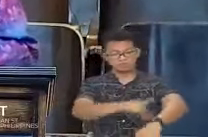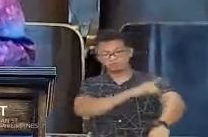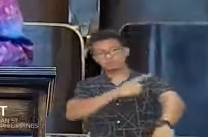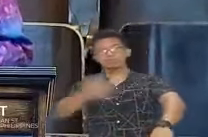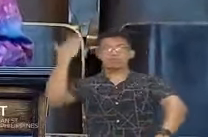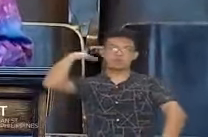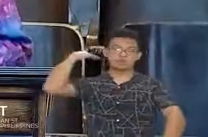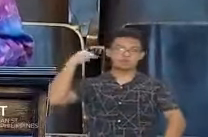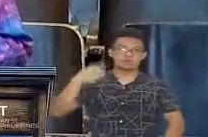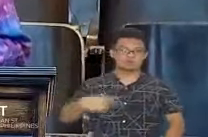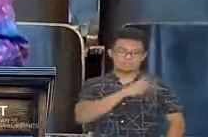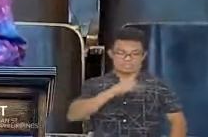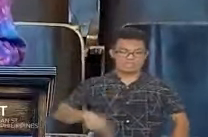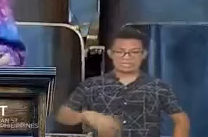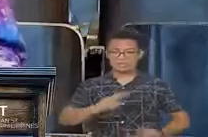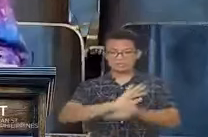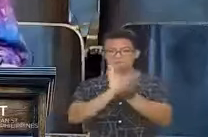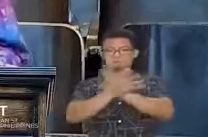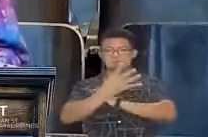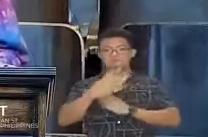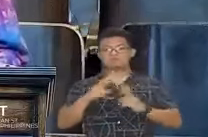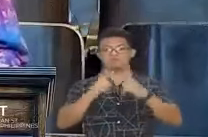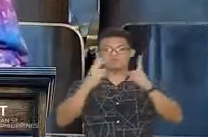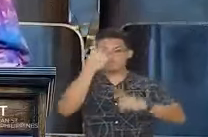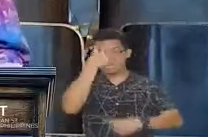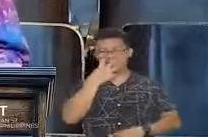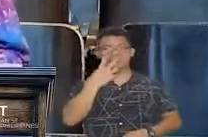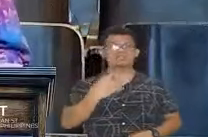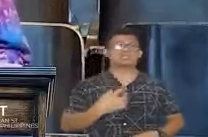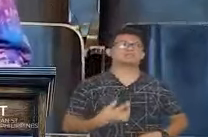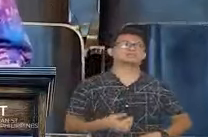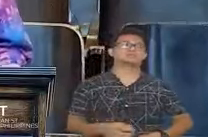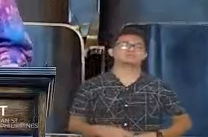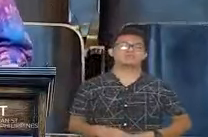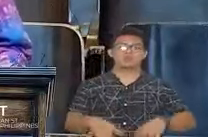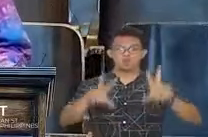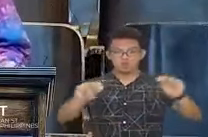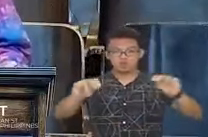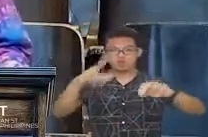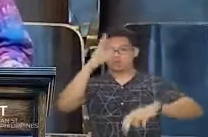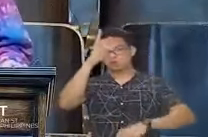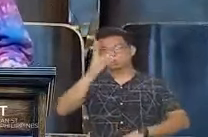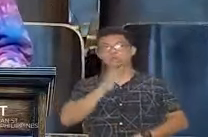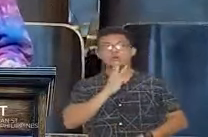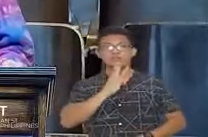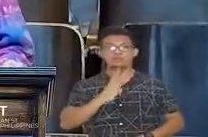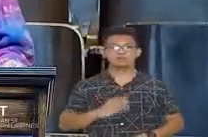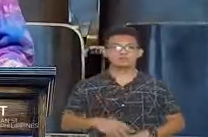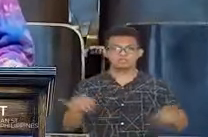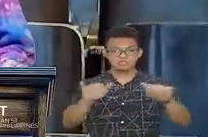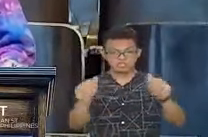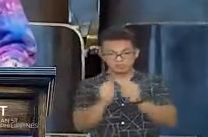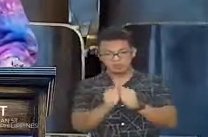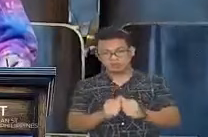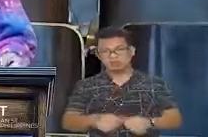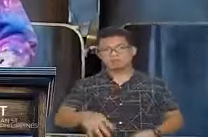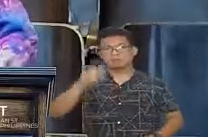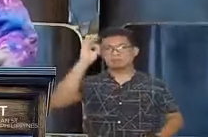Pwerteng lisura kini way too big, oy. Kinang mga biim, uhaw ko, lisud gaya kong way too big.